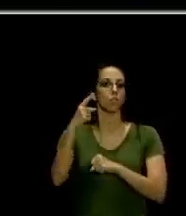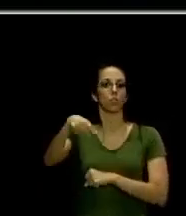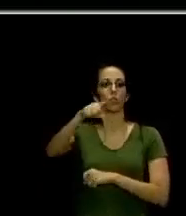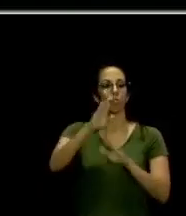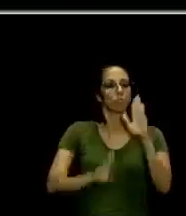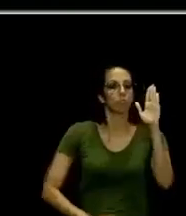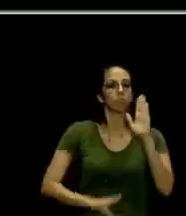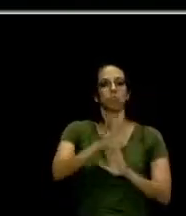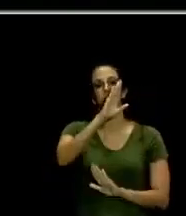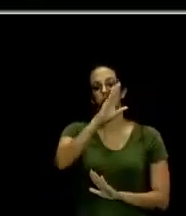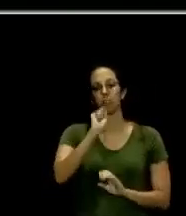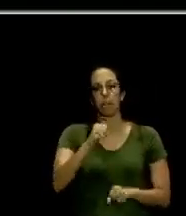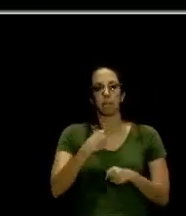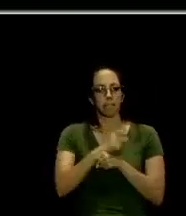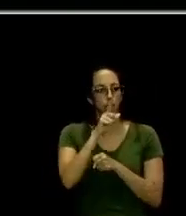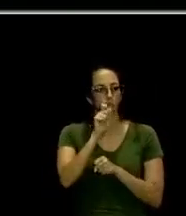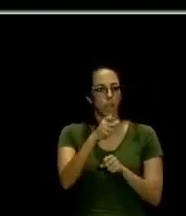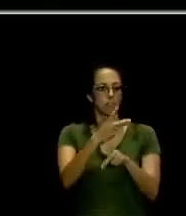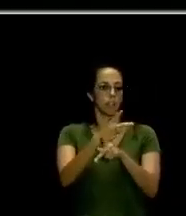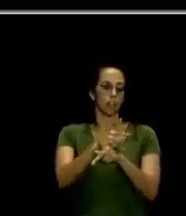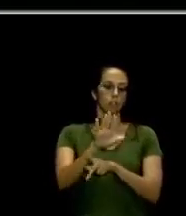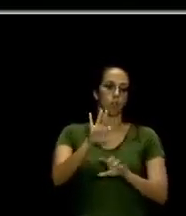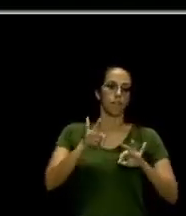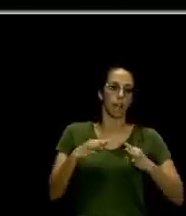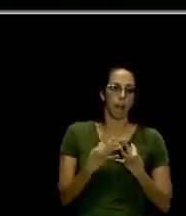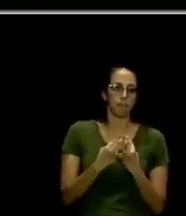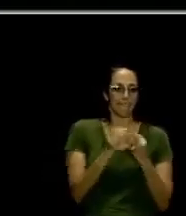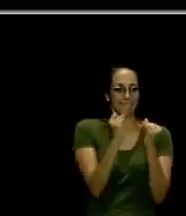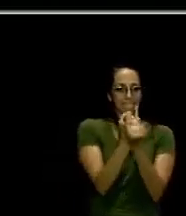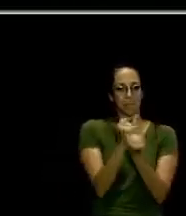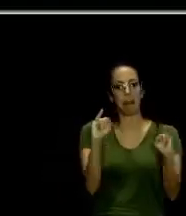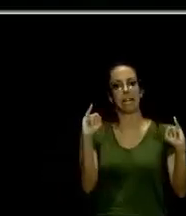progress to make sure that you can care for your families